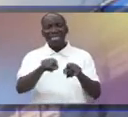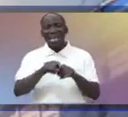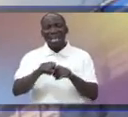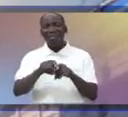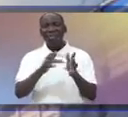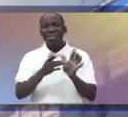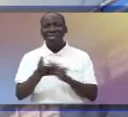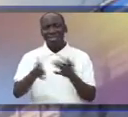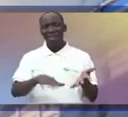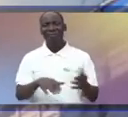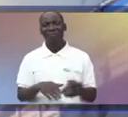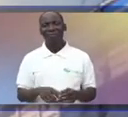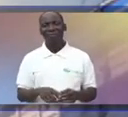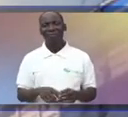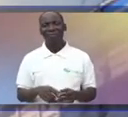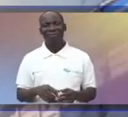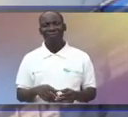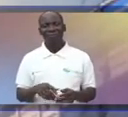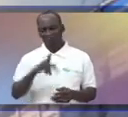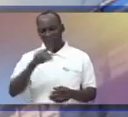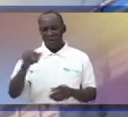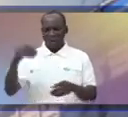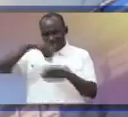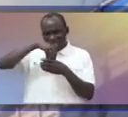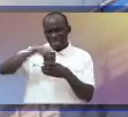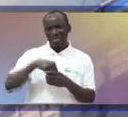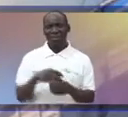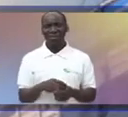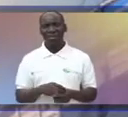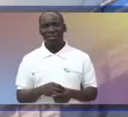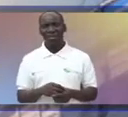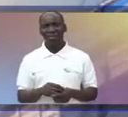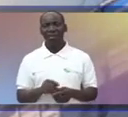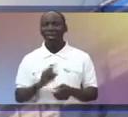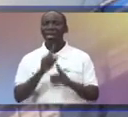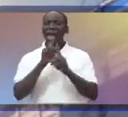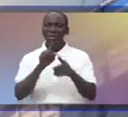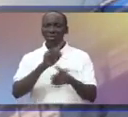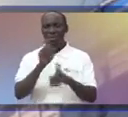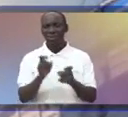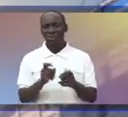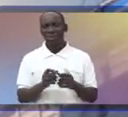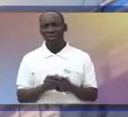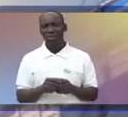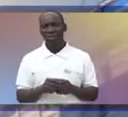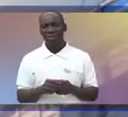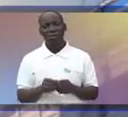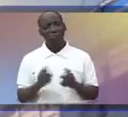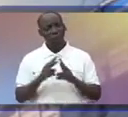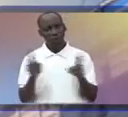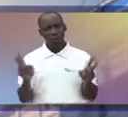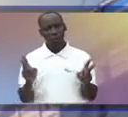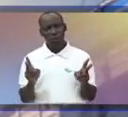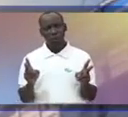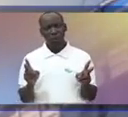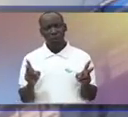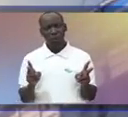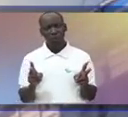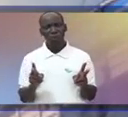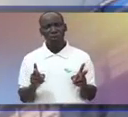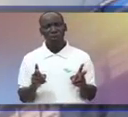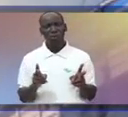jeje paul no a de no ho ka ho ene o yi a no ojije mu nan se enti wonam